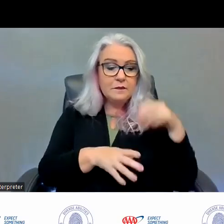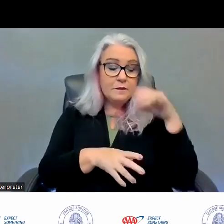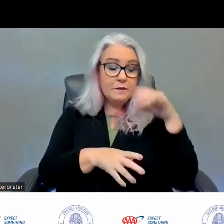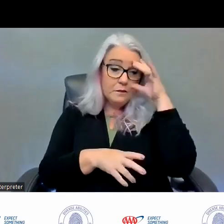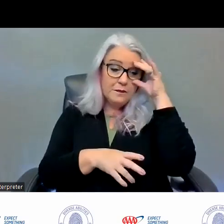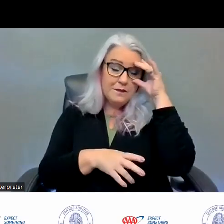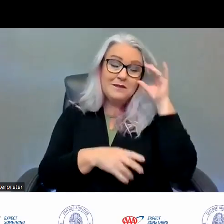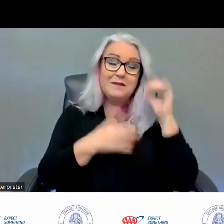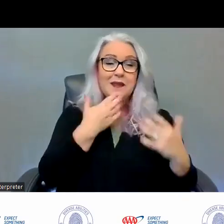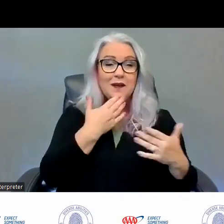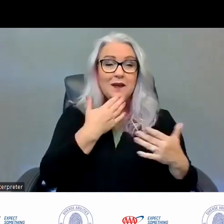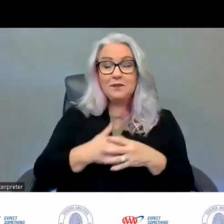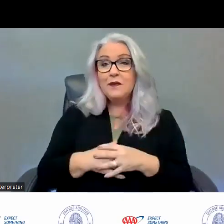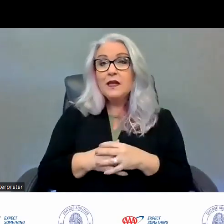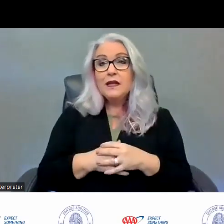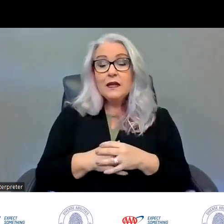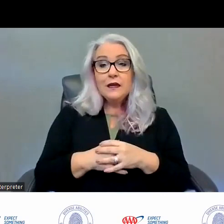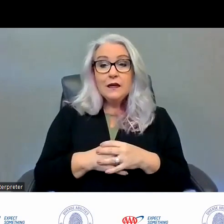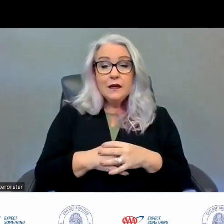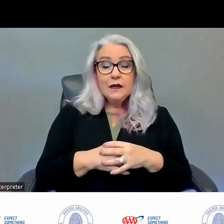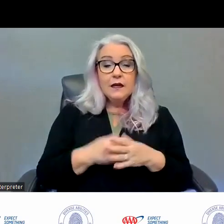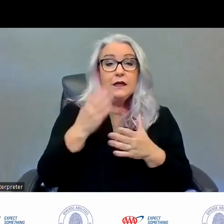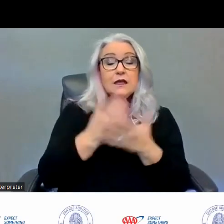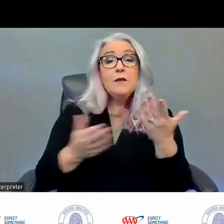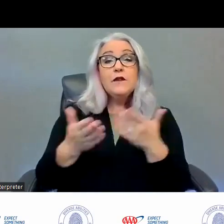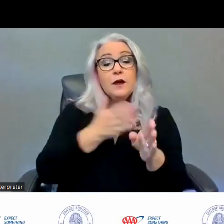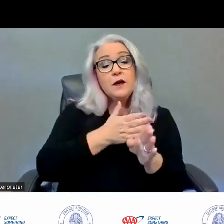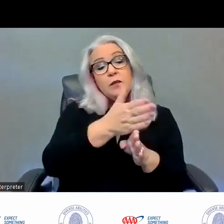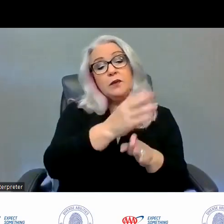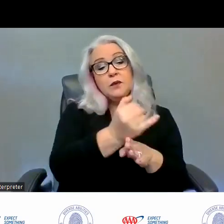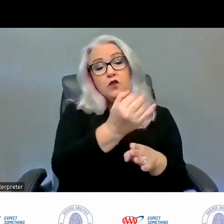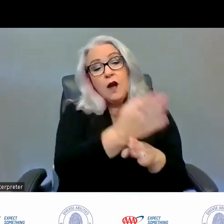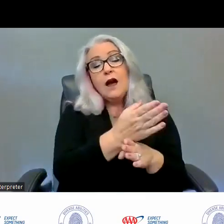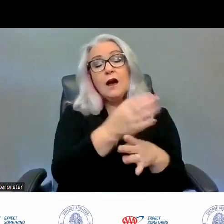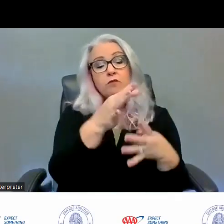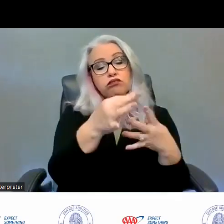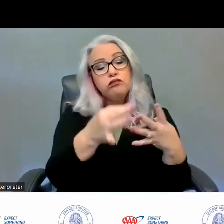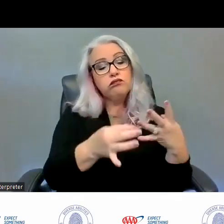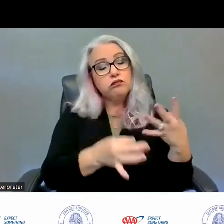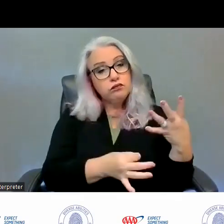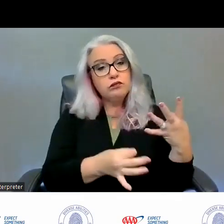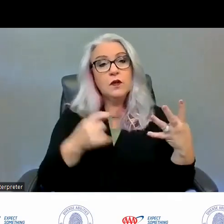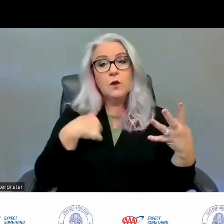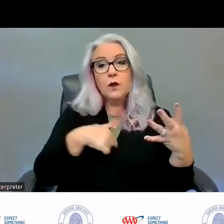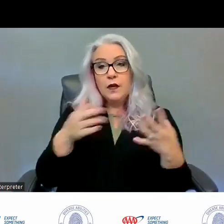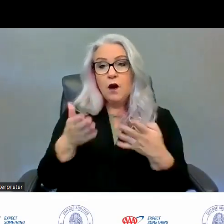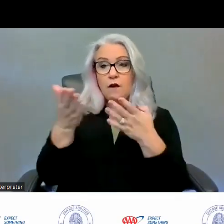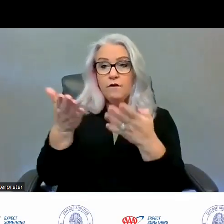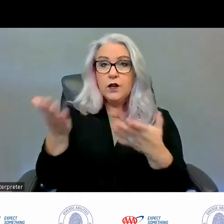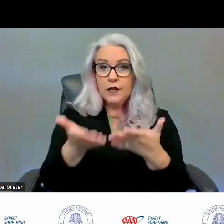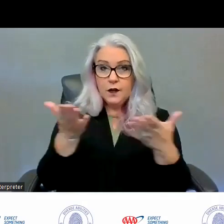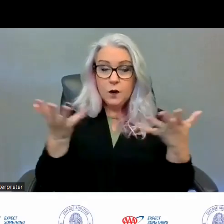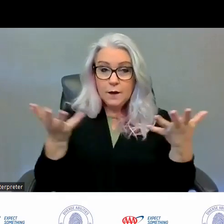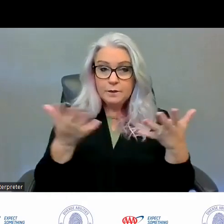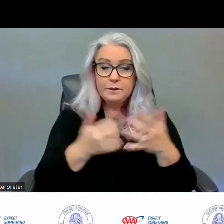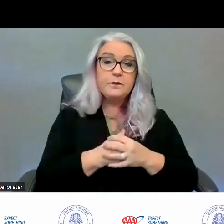Thank you. So just some of the career path examples that we have and offer here at AAA.